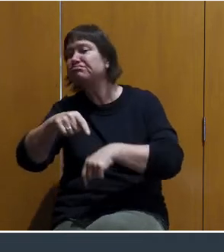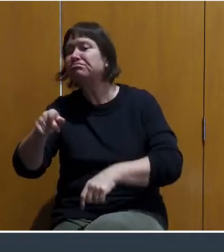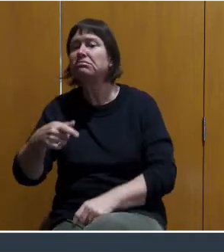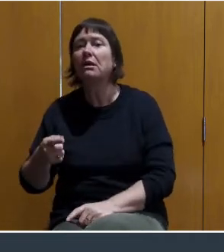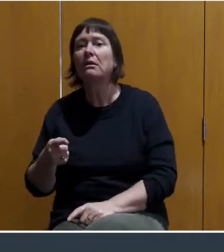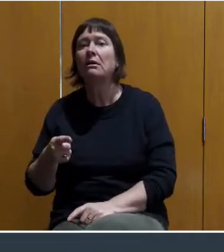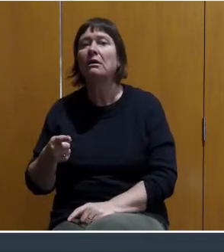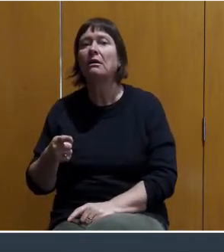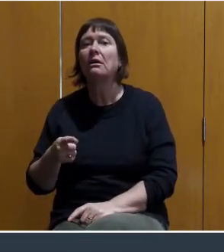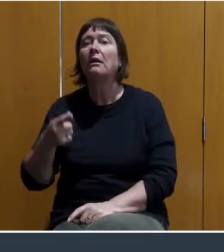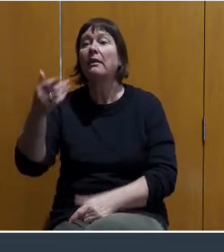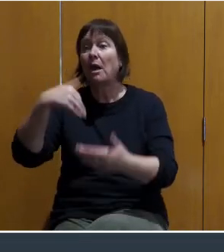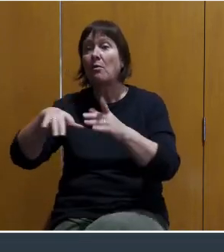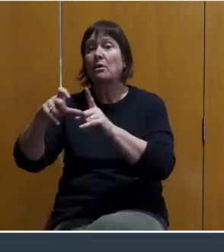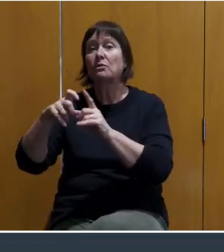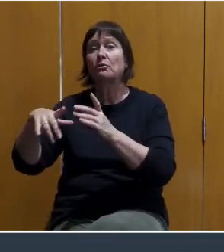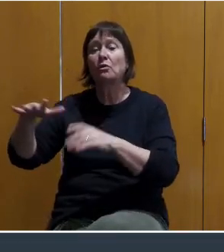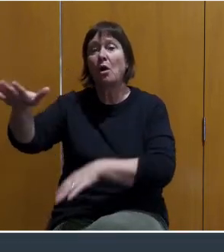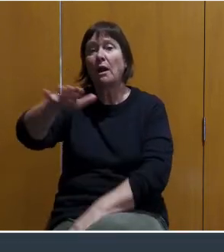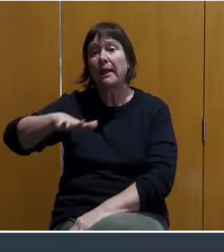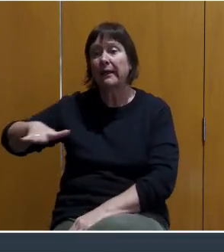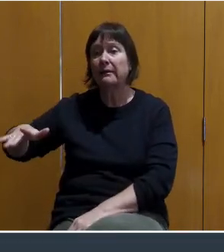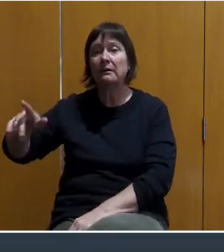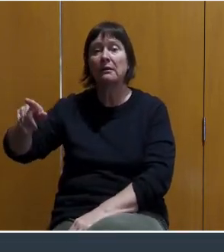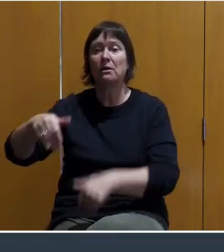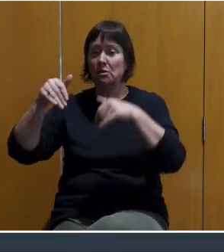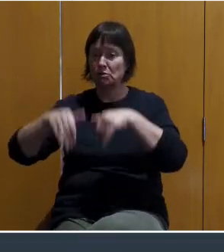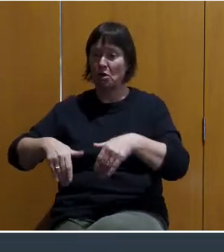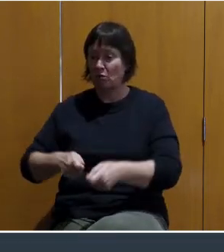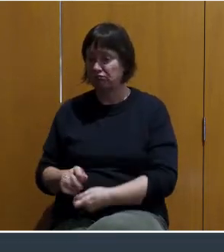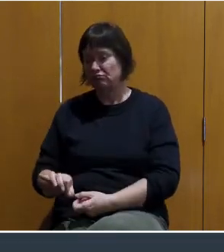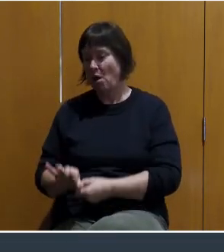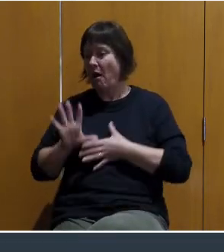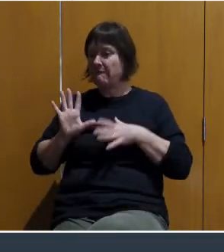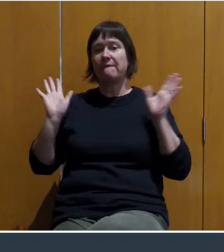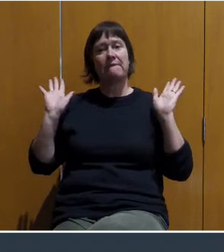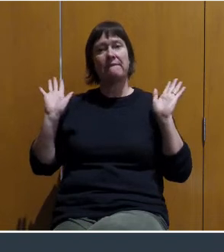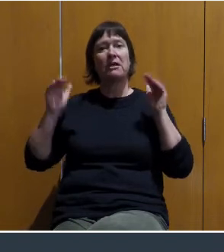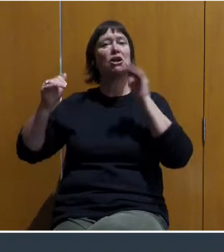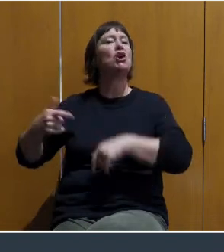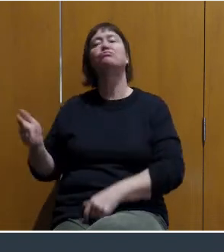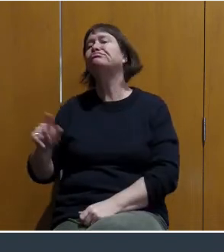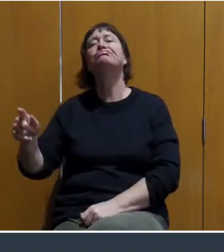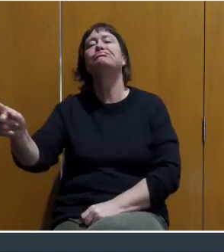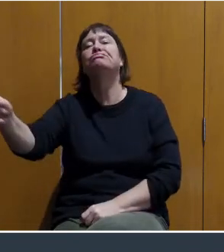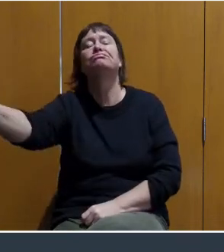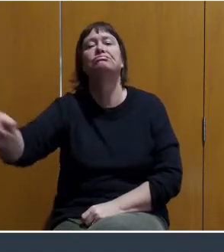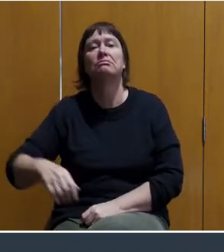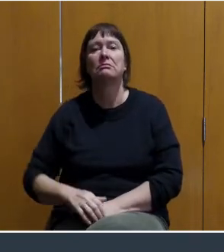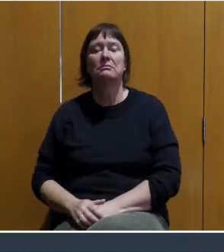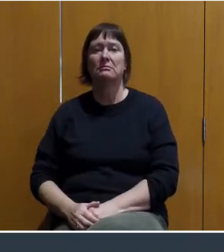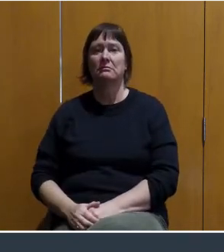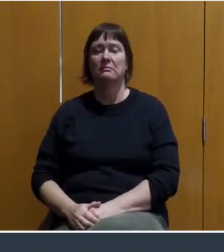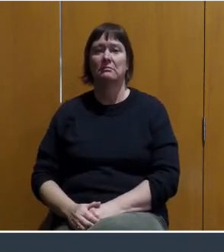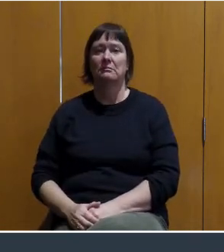to go onto dockland and around the estuary. The dogs come off the lead and the dogs are just allowed to run. Now,